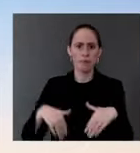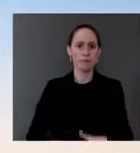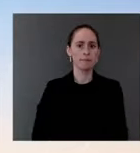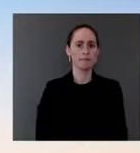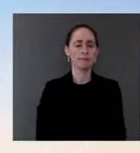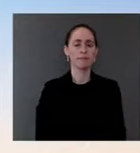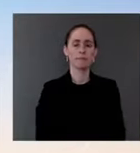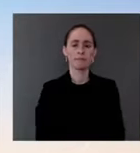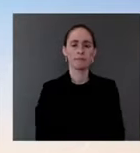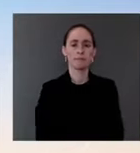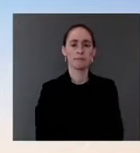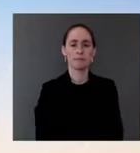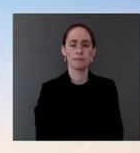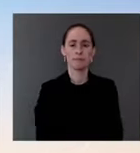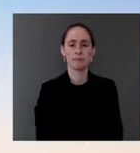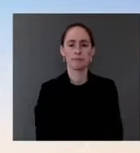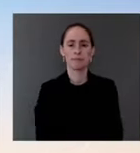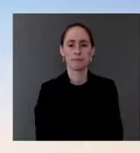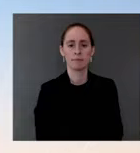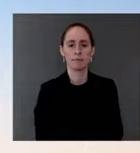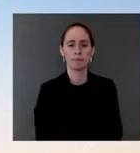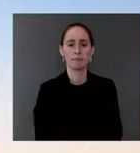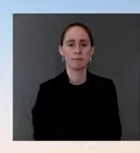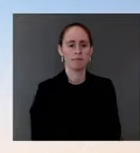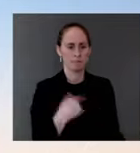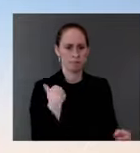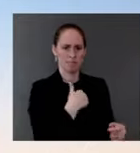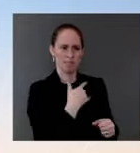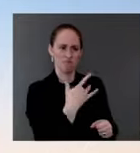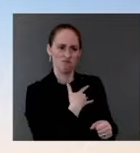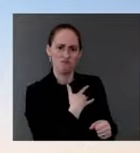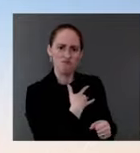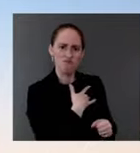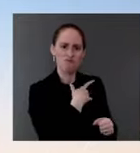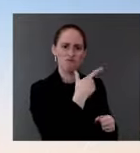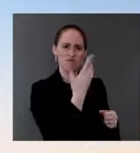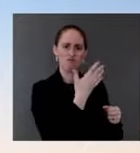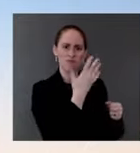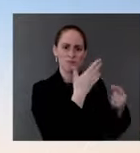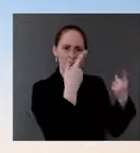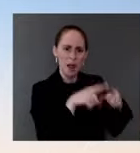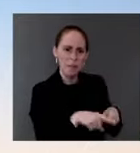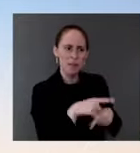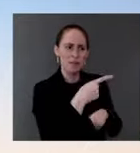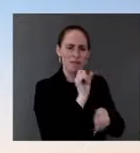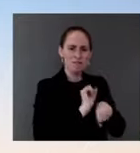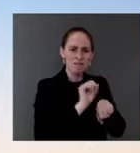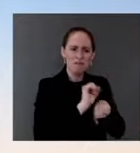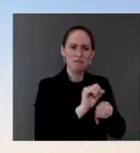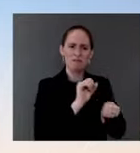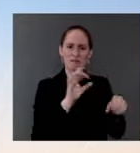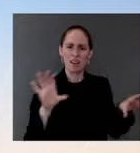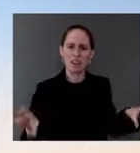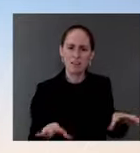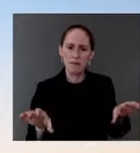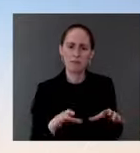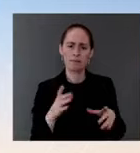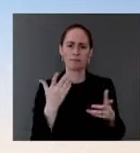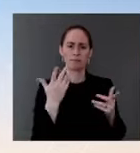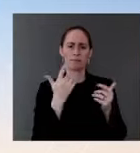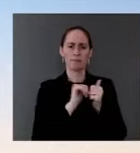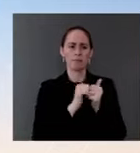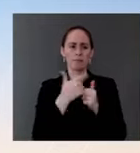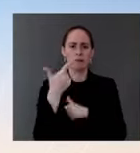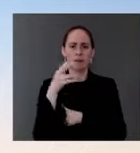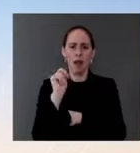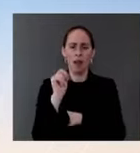loss, but also his activism as a follow-up to that on behalf of gun safety, but I don't have anything to predict at this point for a meeting with the president. I think you were